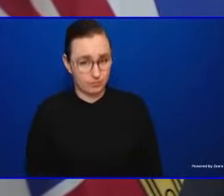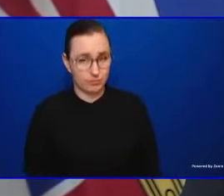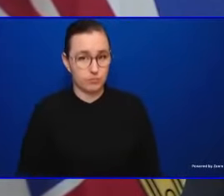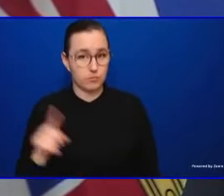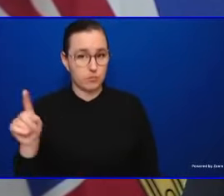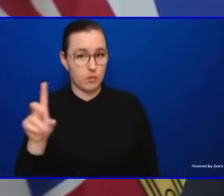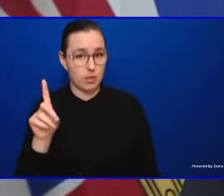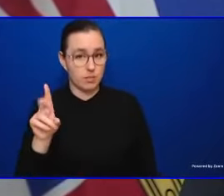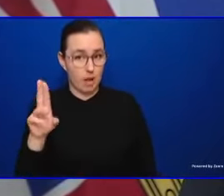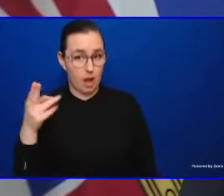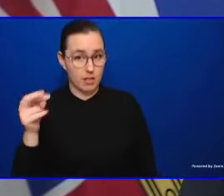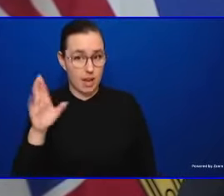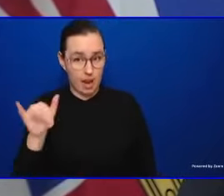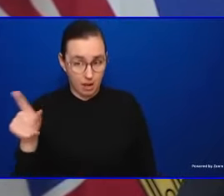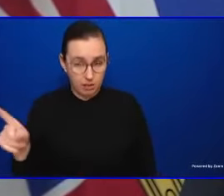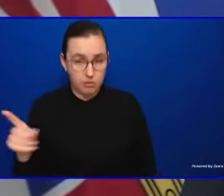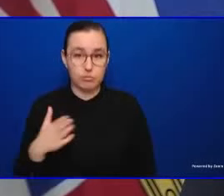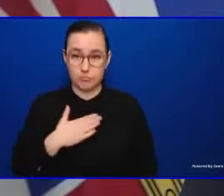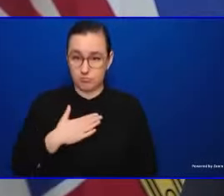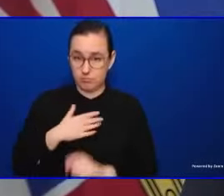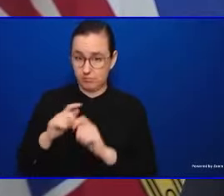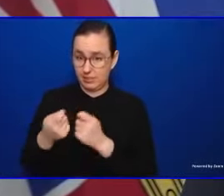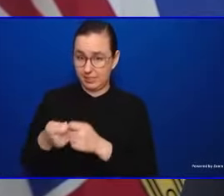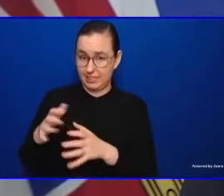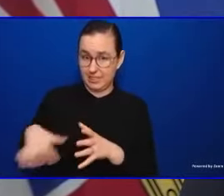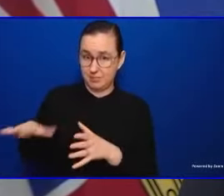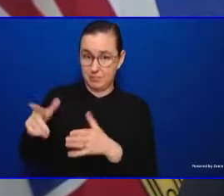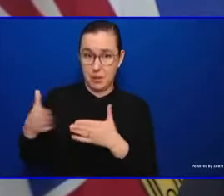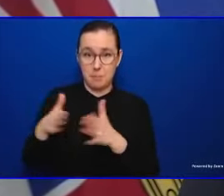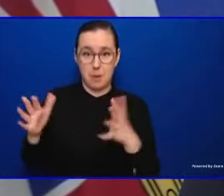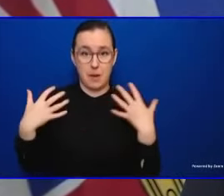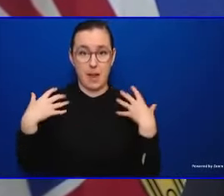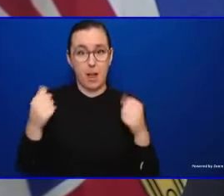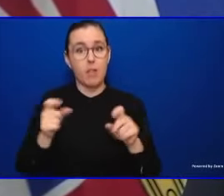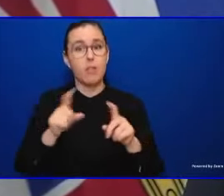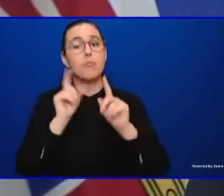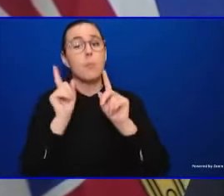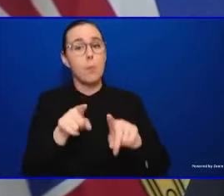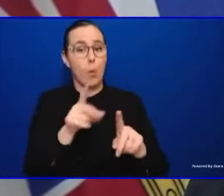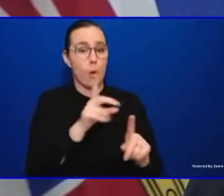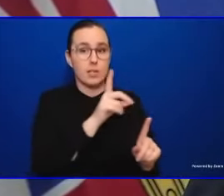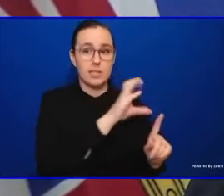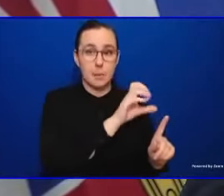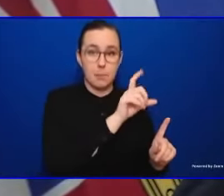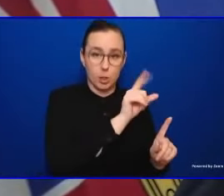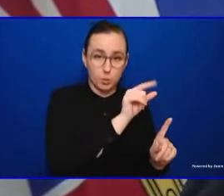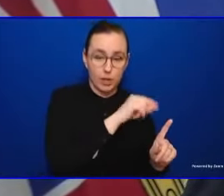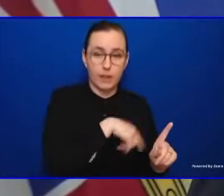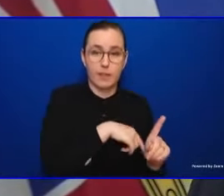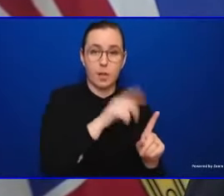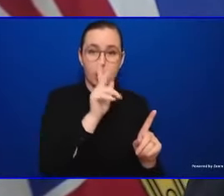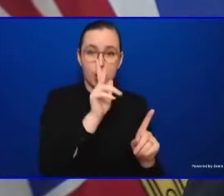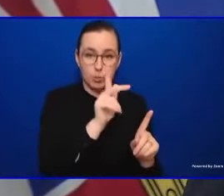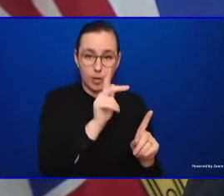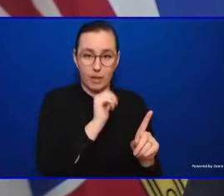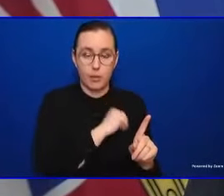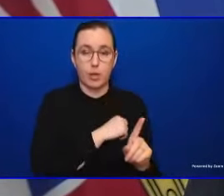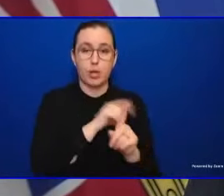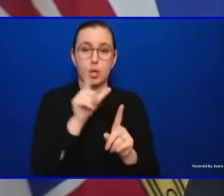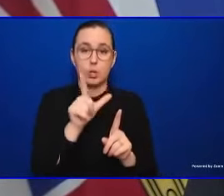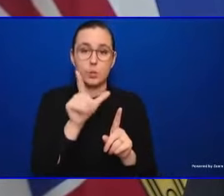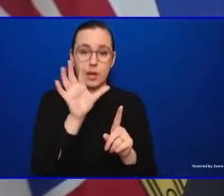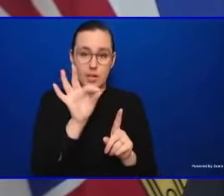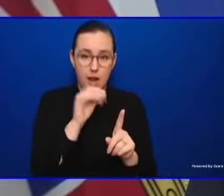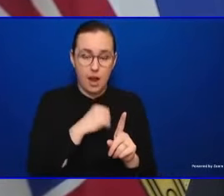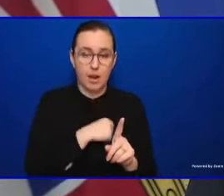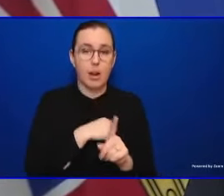orders December 20th, December 23rd, December 29th, and December 31st. So there's no reluctance to use their use